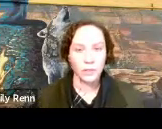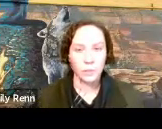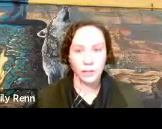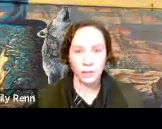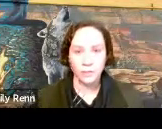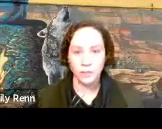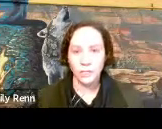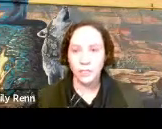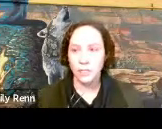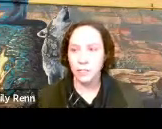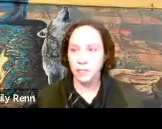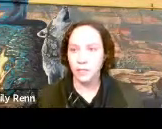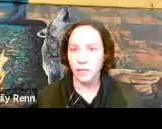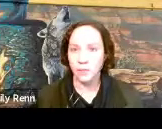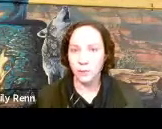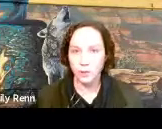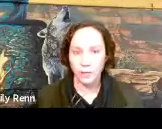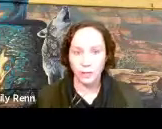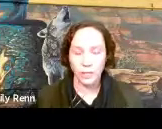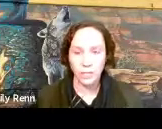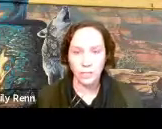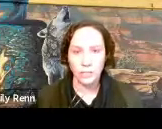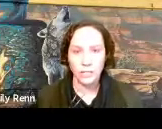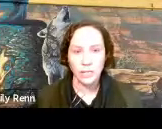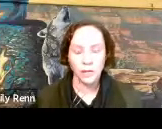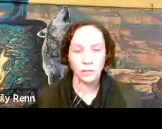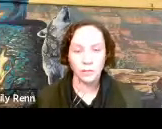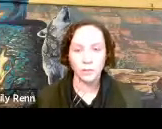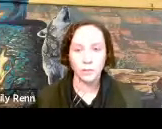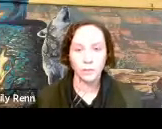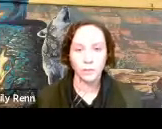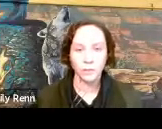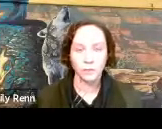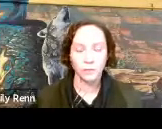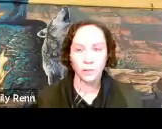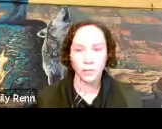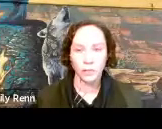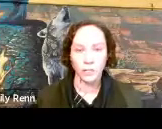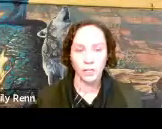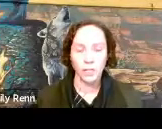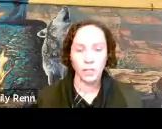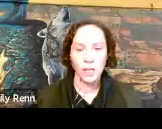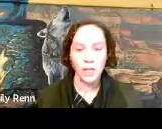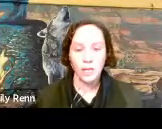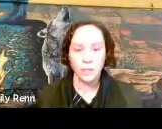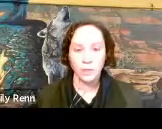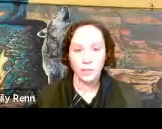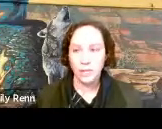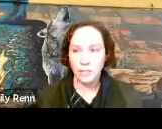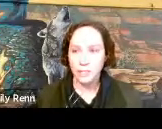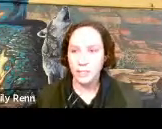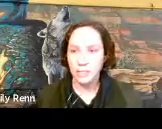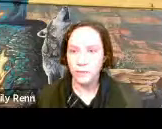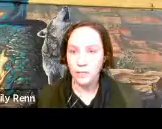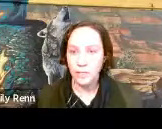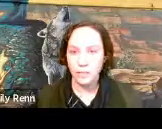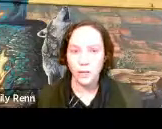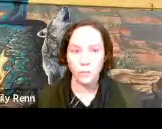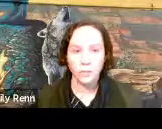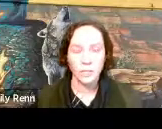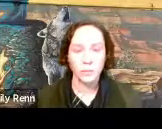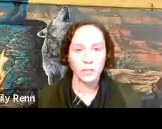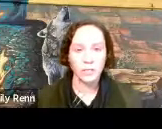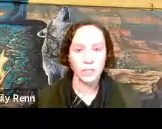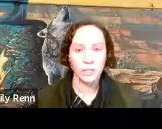The U.S. Fish and Wildlife Service is the federal agency responsible for their reintroduction. So in the late